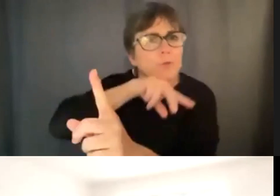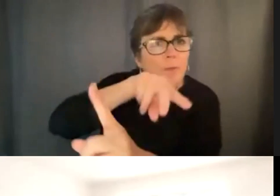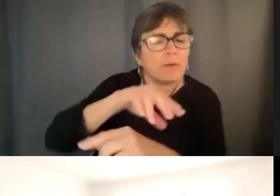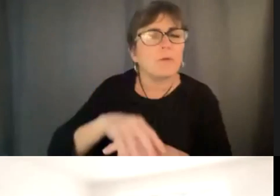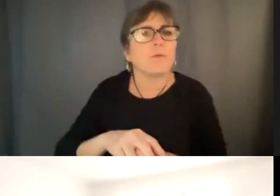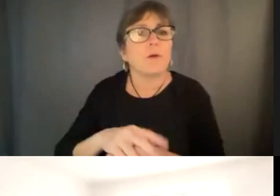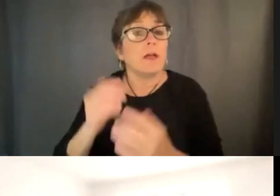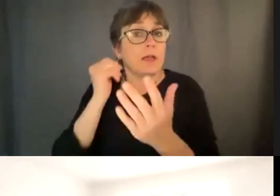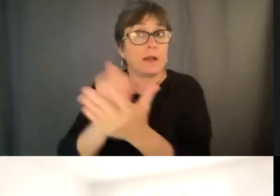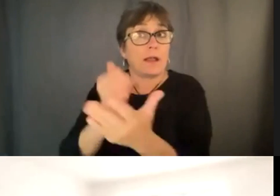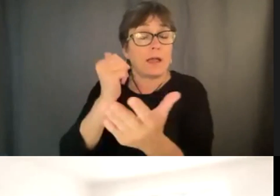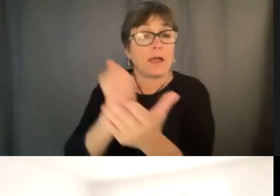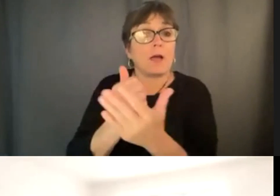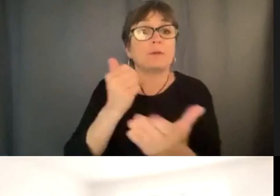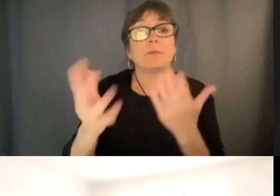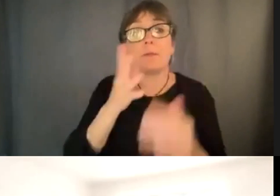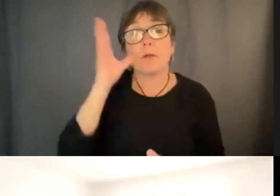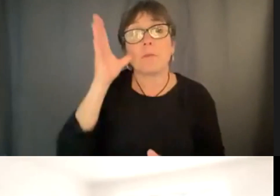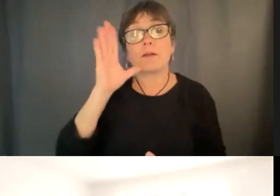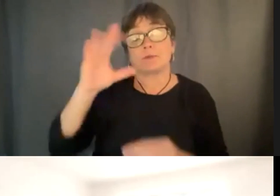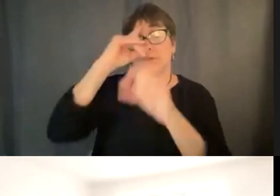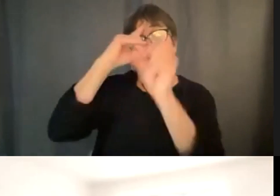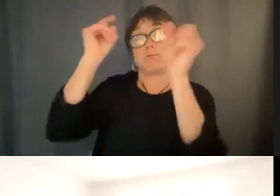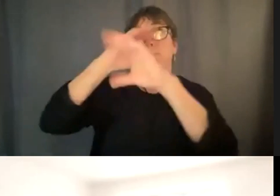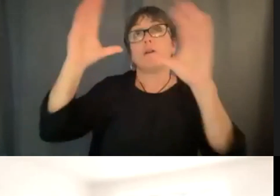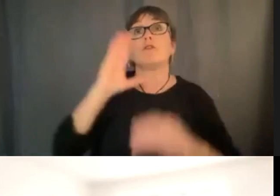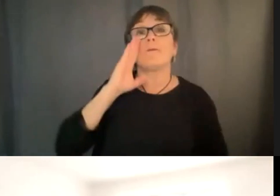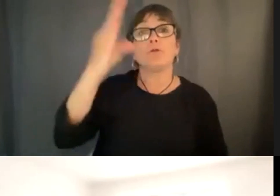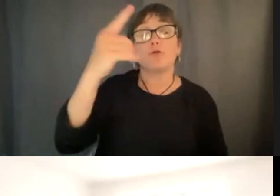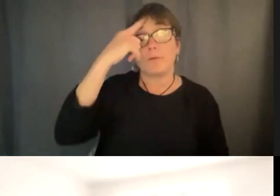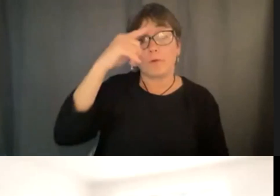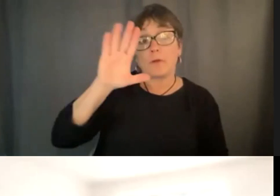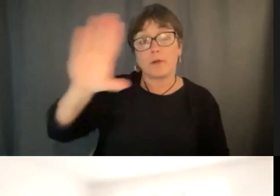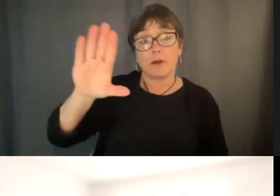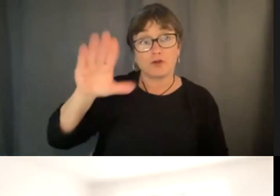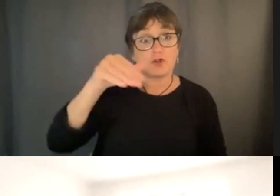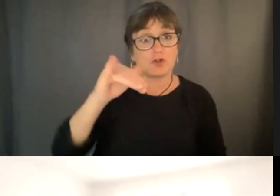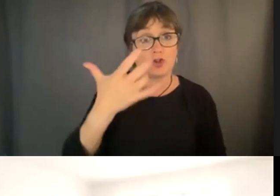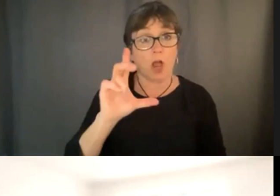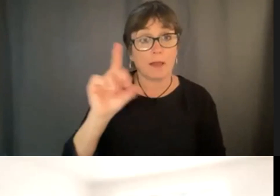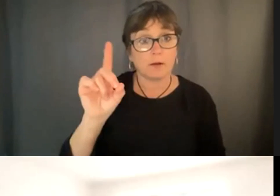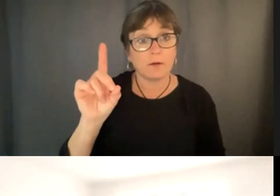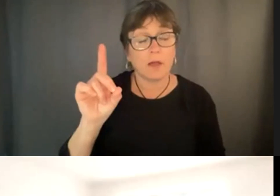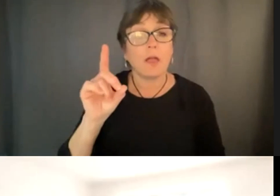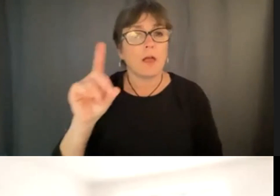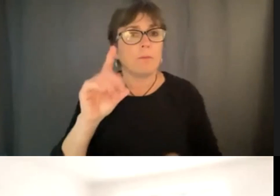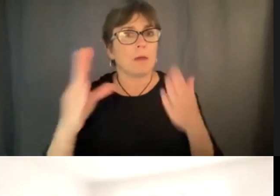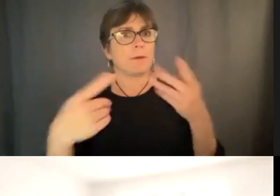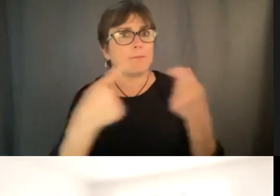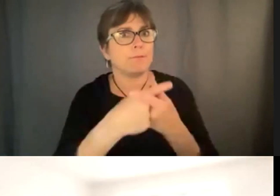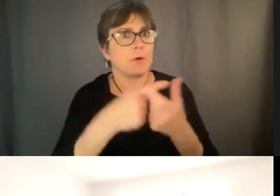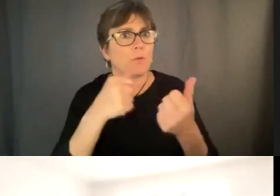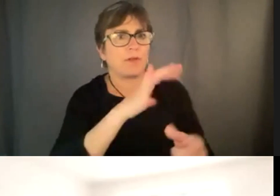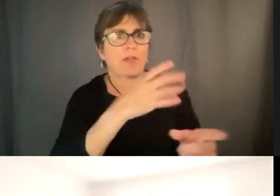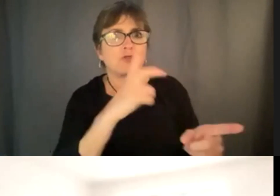is might not be the same as what their son and daughter sees. Mm-hmm. And that's when you can start to help families see that